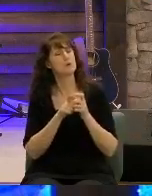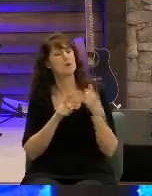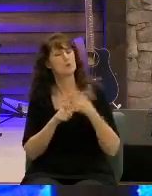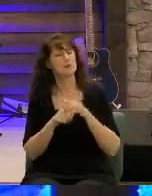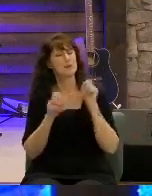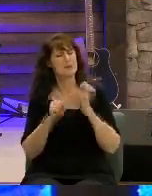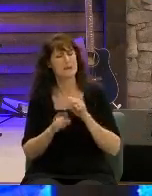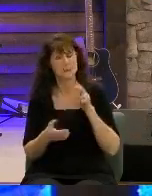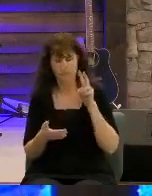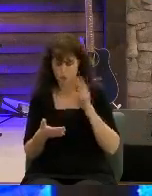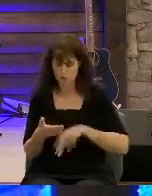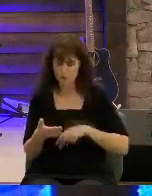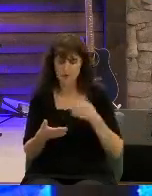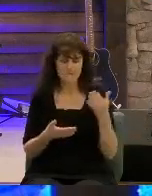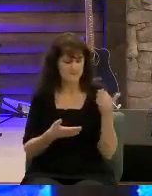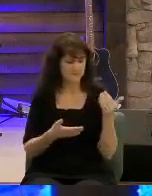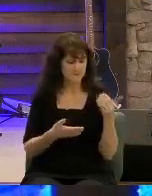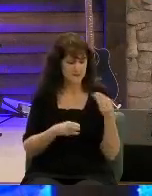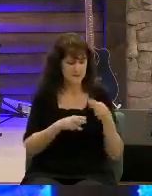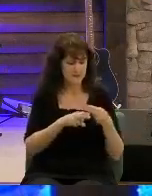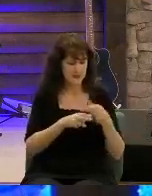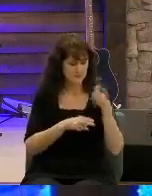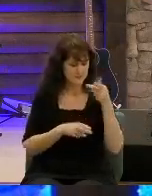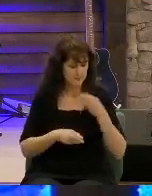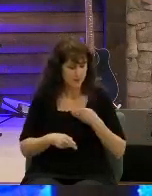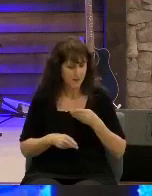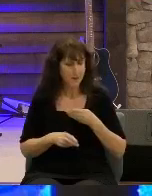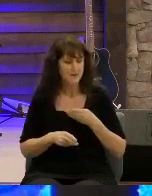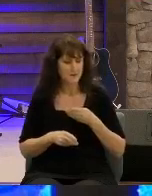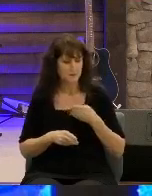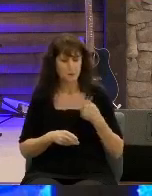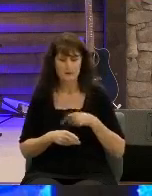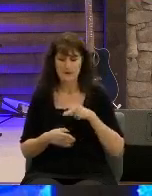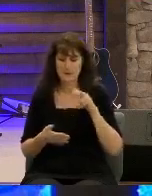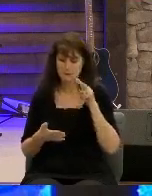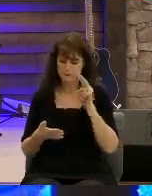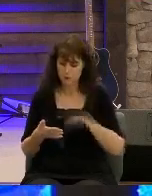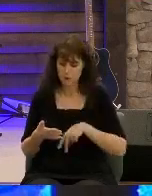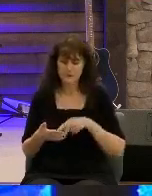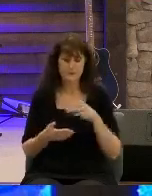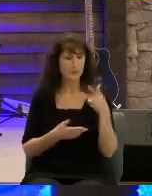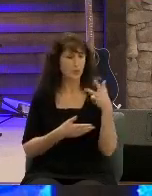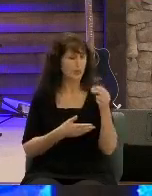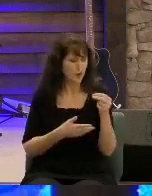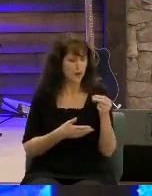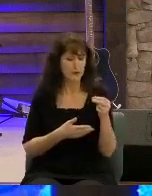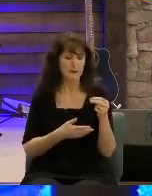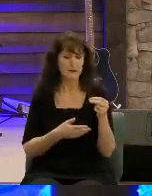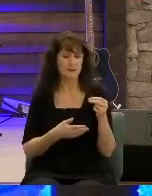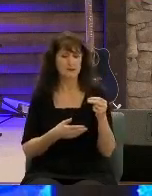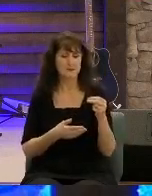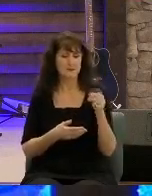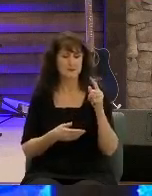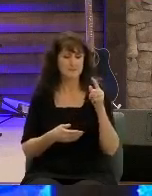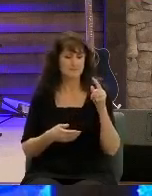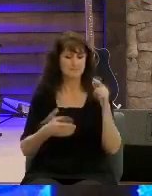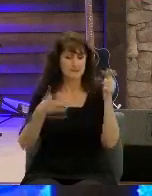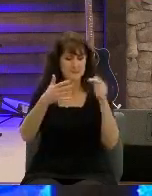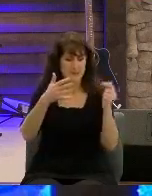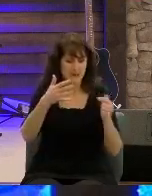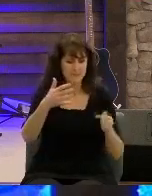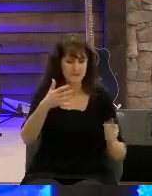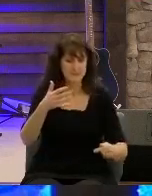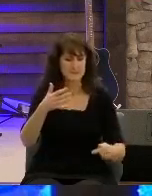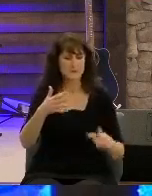look at these 15 names of God, Lord God, that we can look at these 30 I am confirmations, Lord God, that as